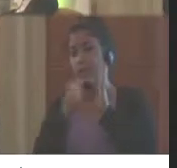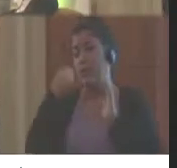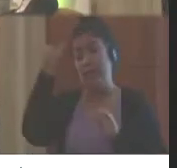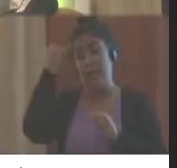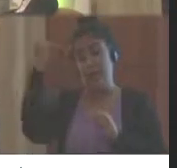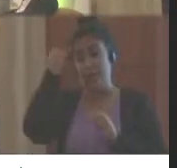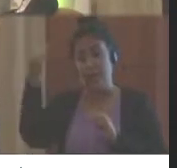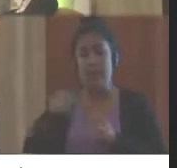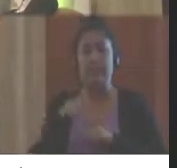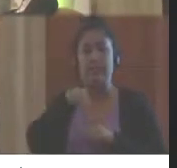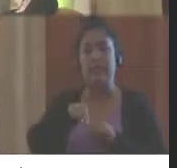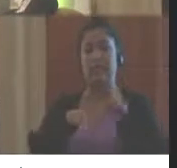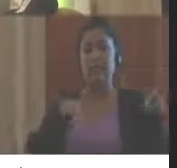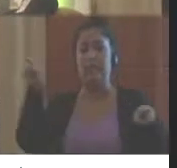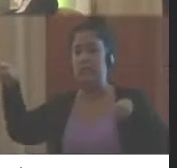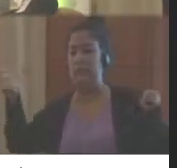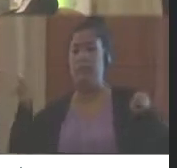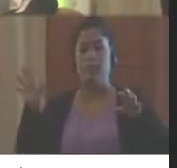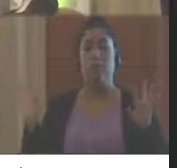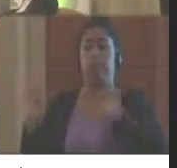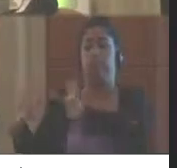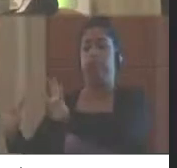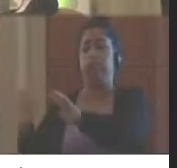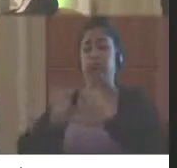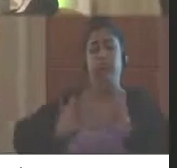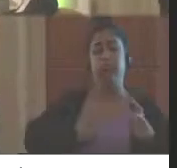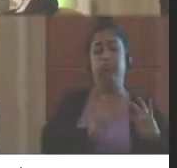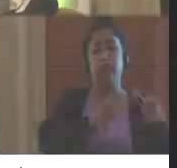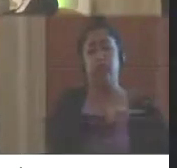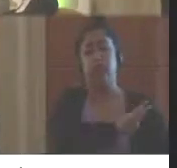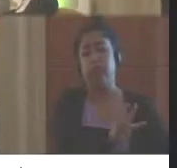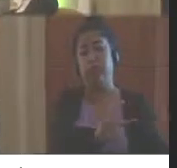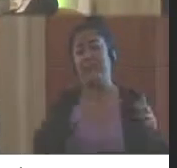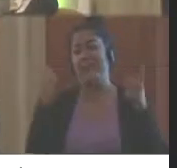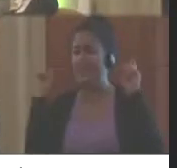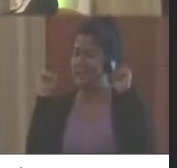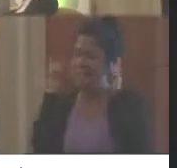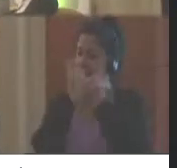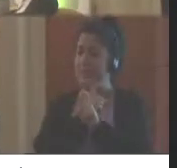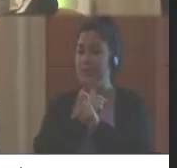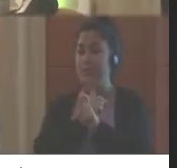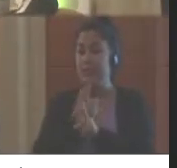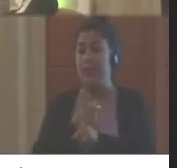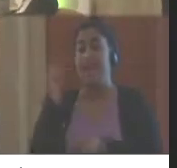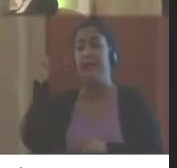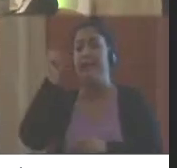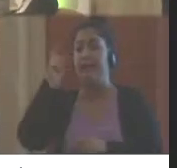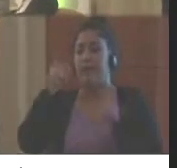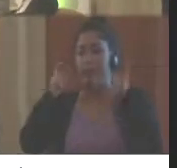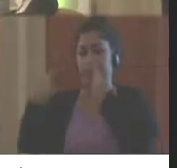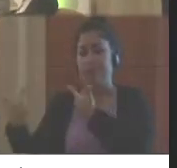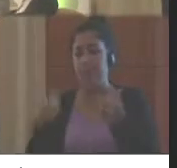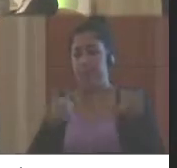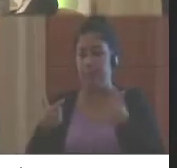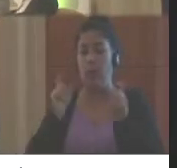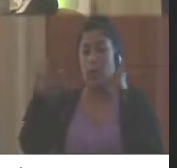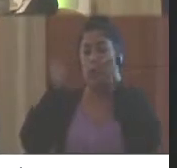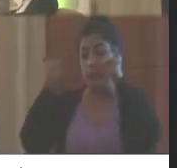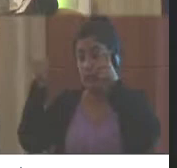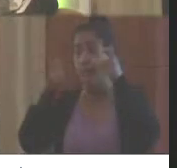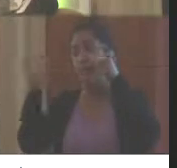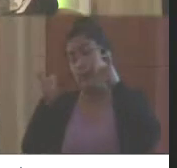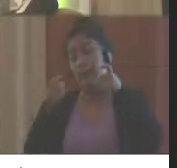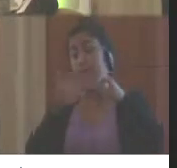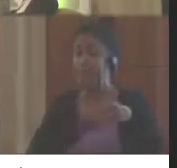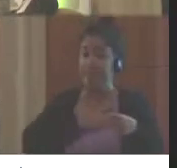that avoids the anarchic growth of many cities and new